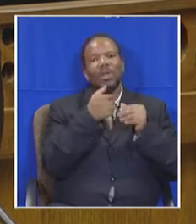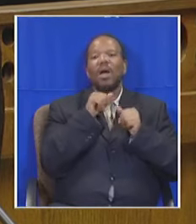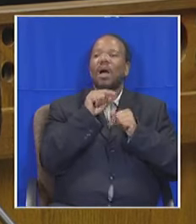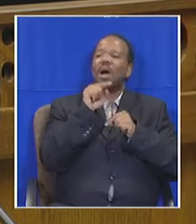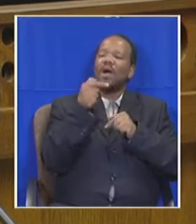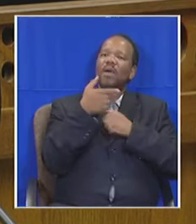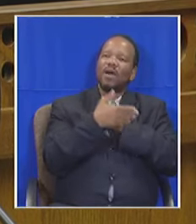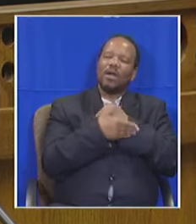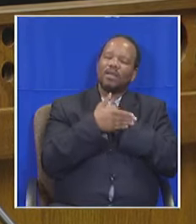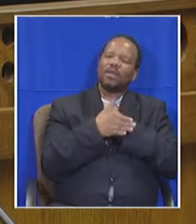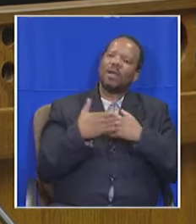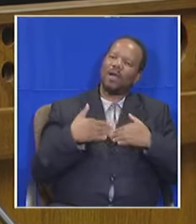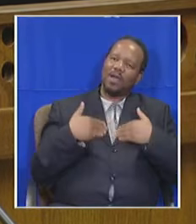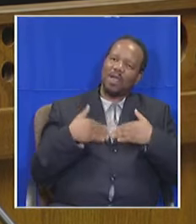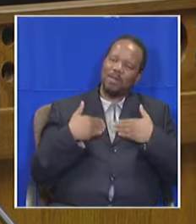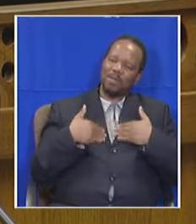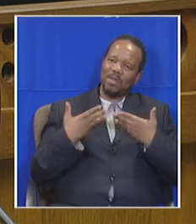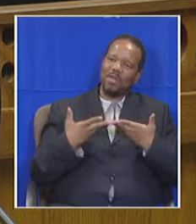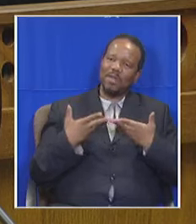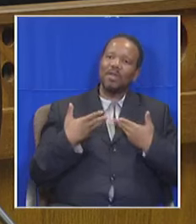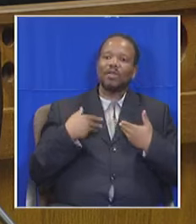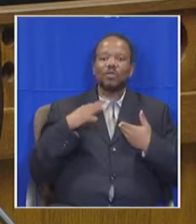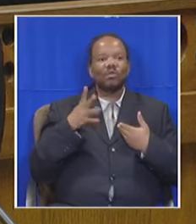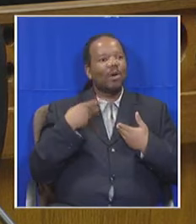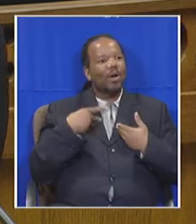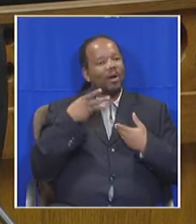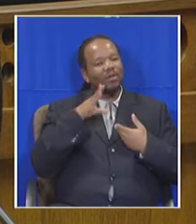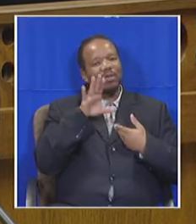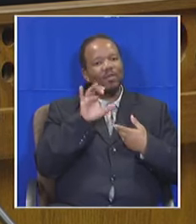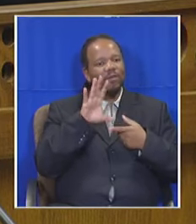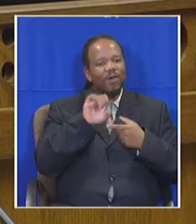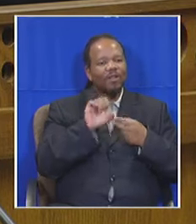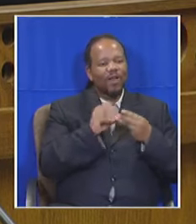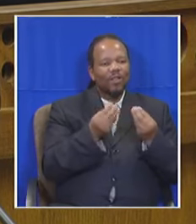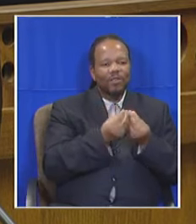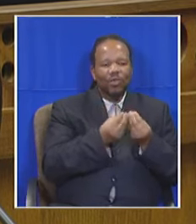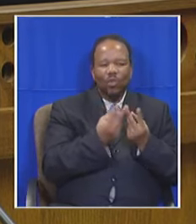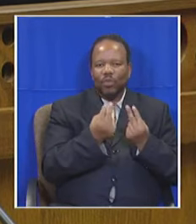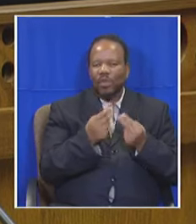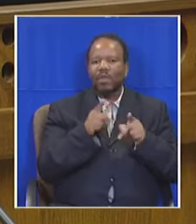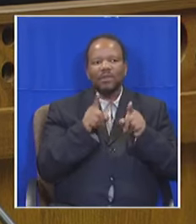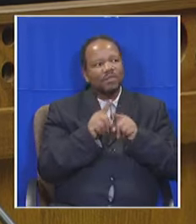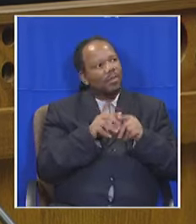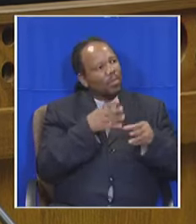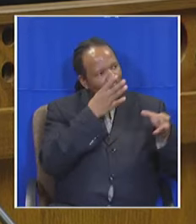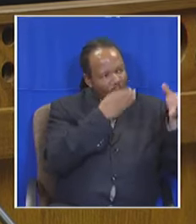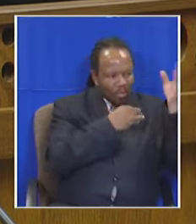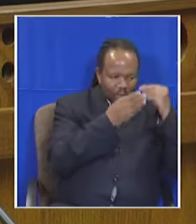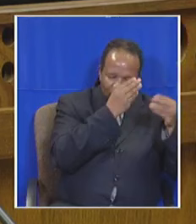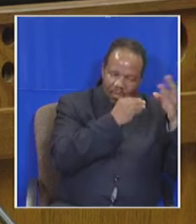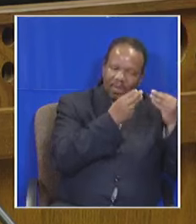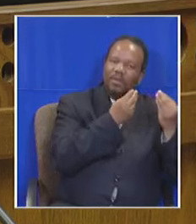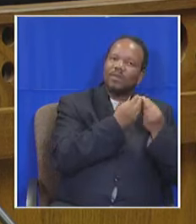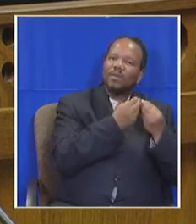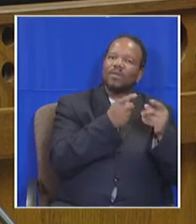Other countries are happy to benefit from our discoveries. We should continue to benefit from their discoveries too. Without a